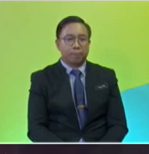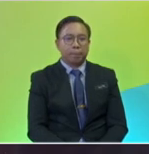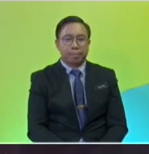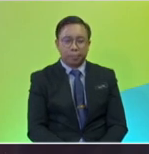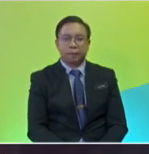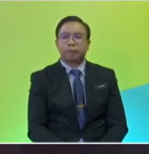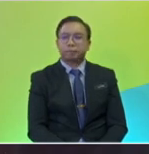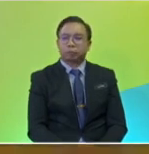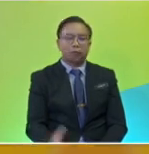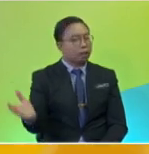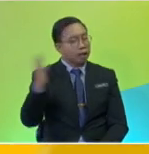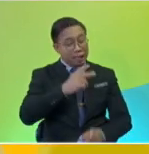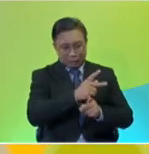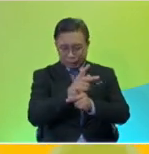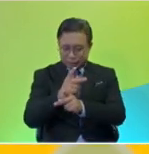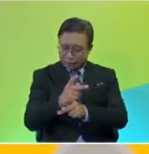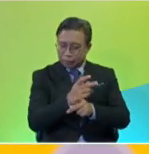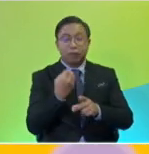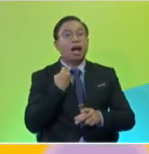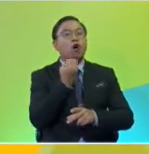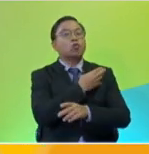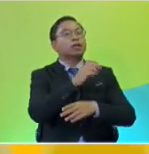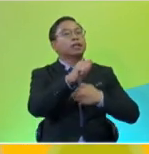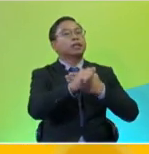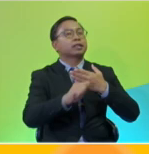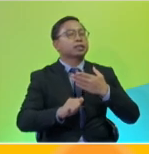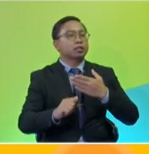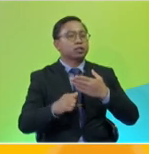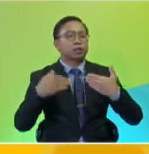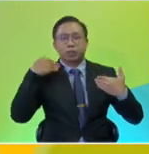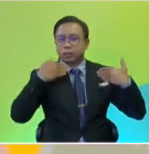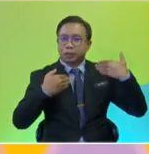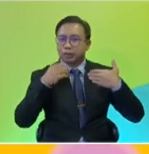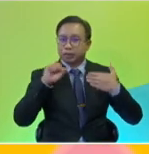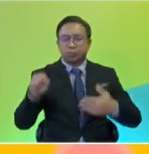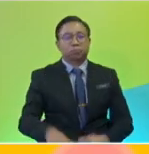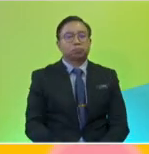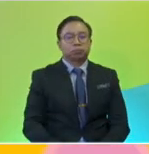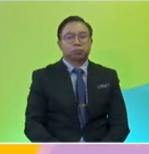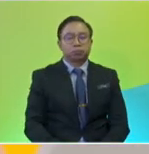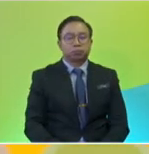Let's save our endangered animals. All right, let's sing together.